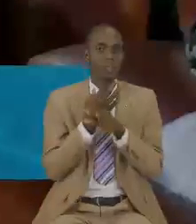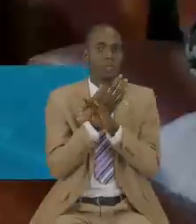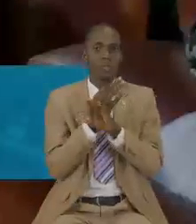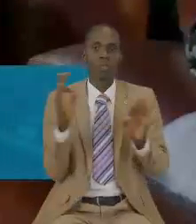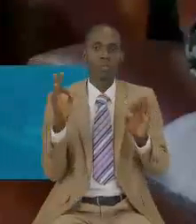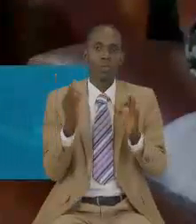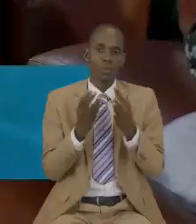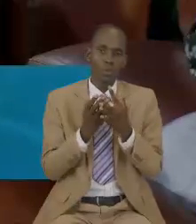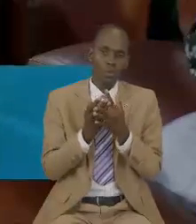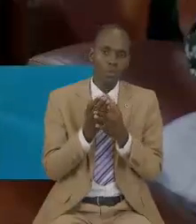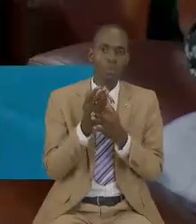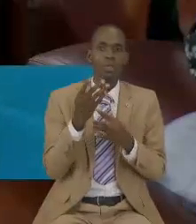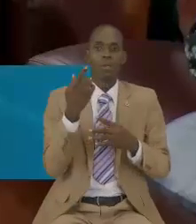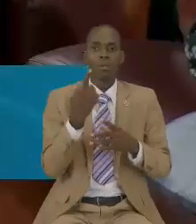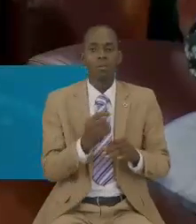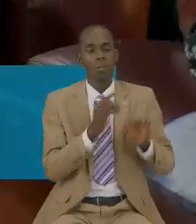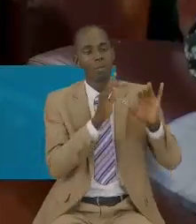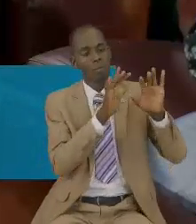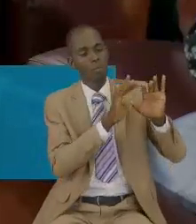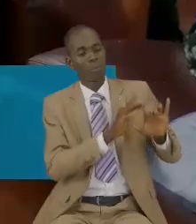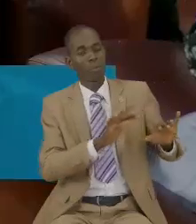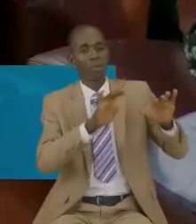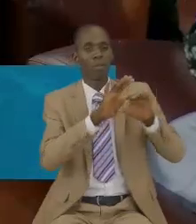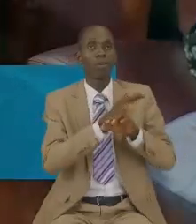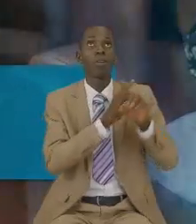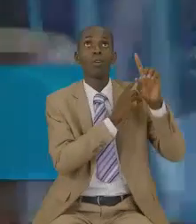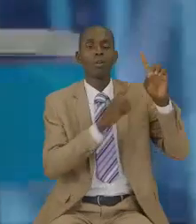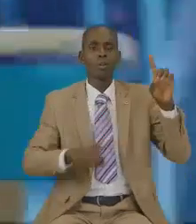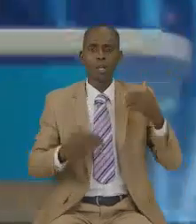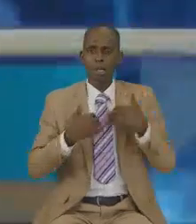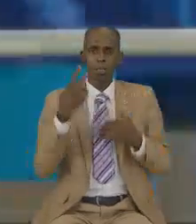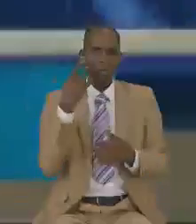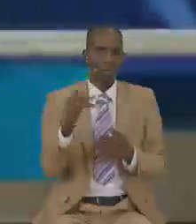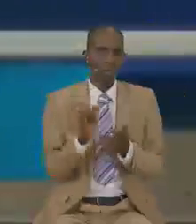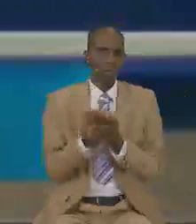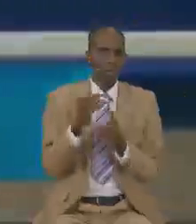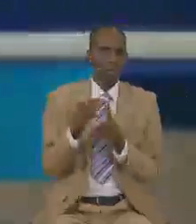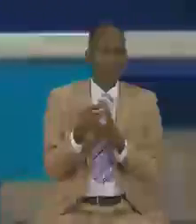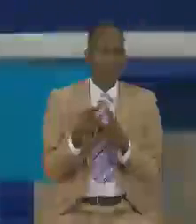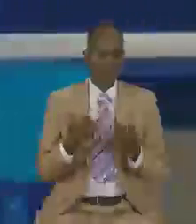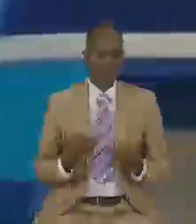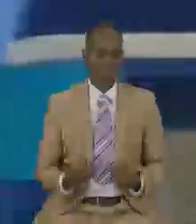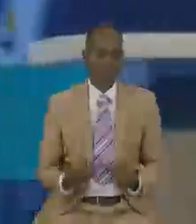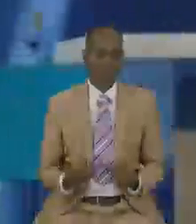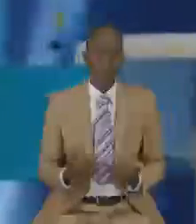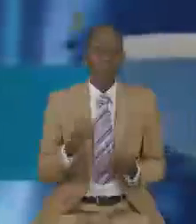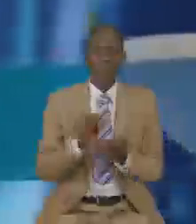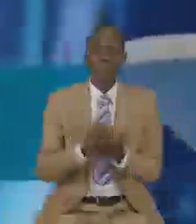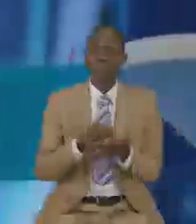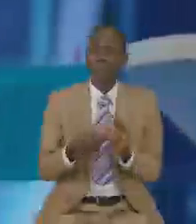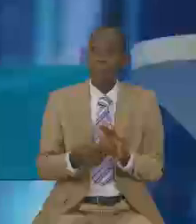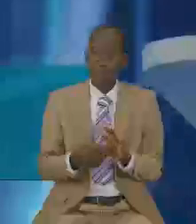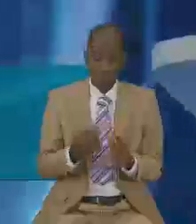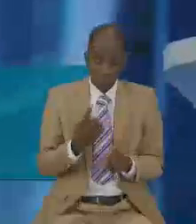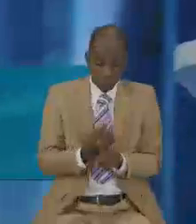through the pitiful Lord. Have you noticed the words there? Present, that means